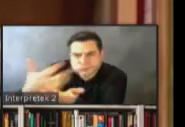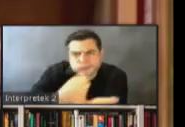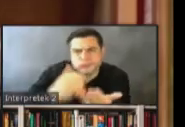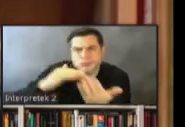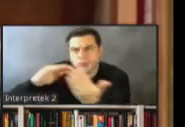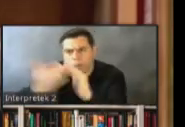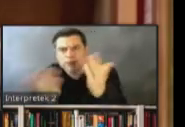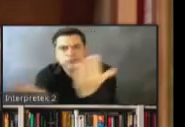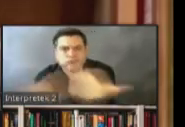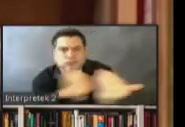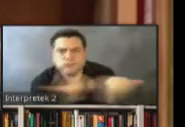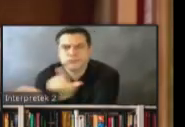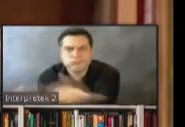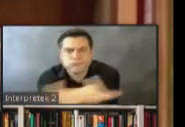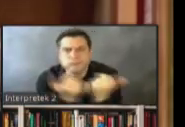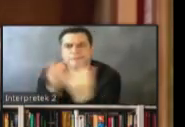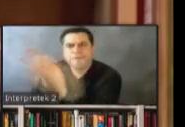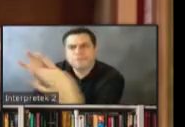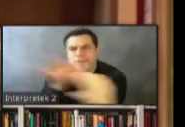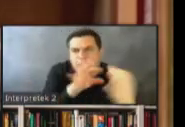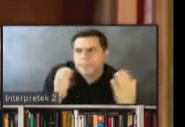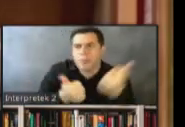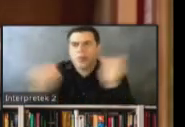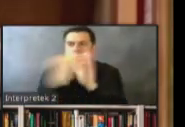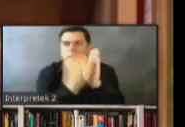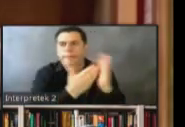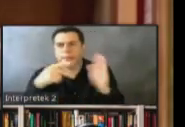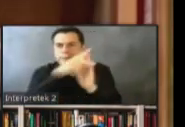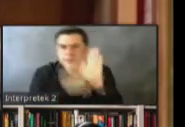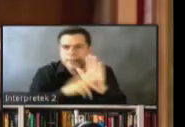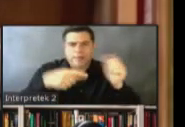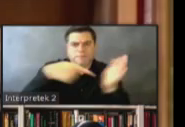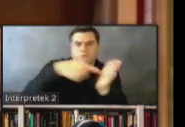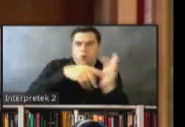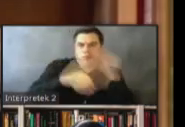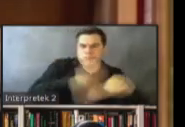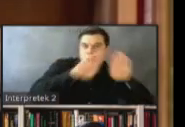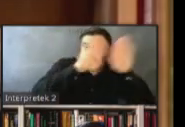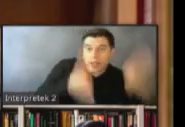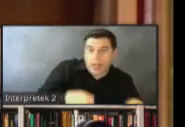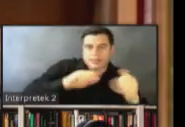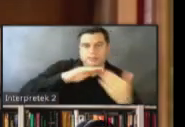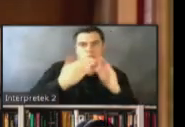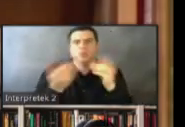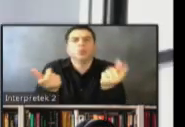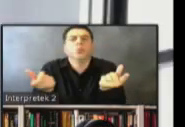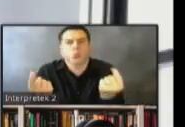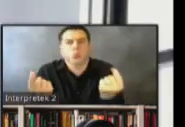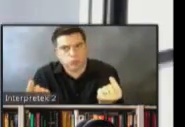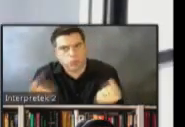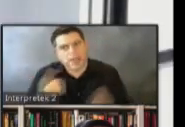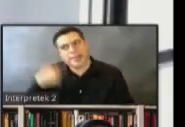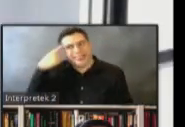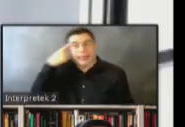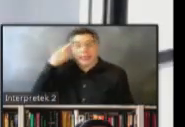for affordable housing and what cities can actually do and accomplish. And I think it reaffirms that we are headed in the